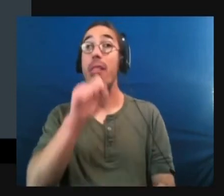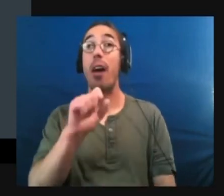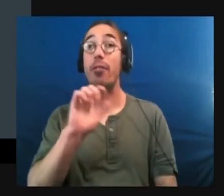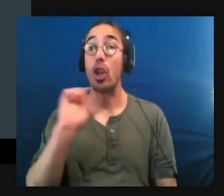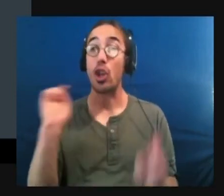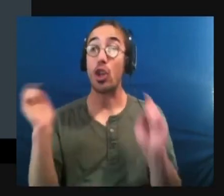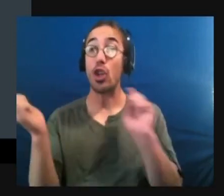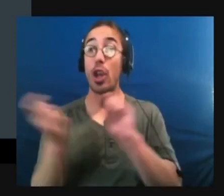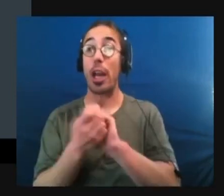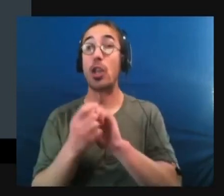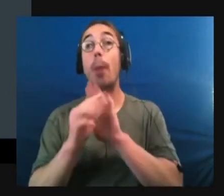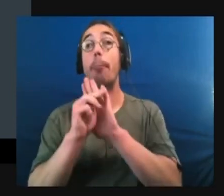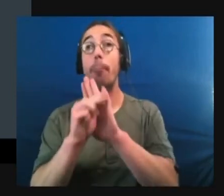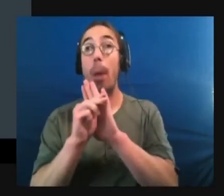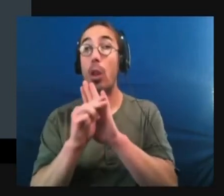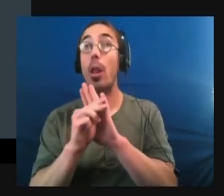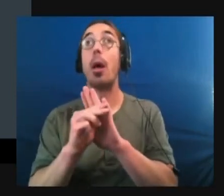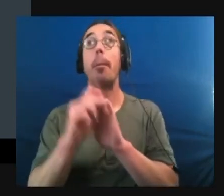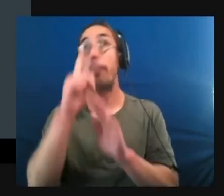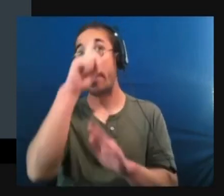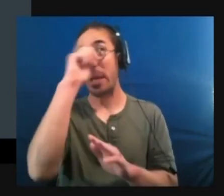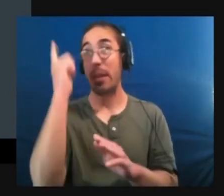different sequence, right?